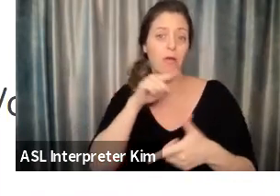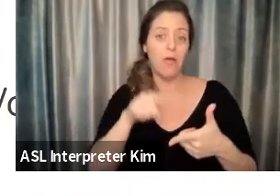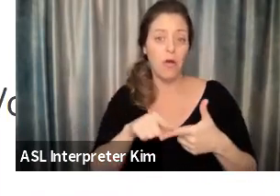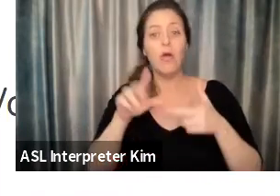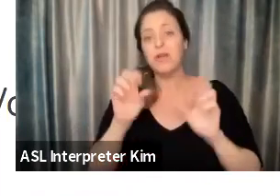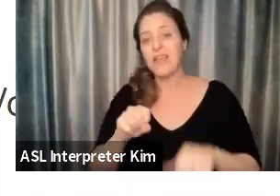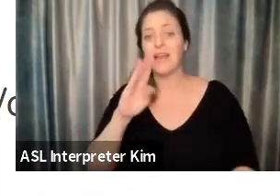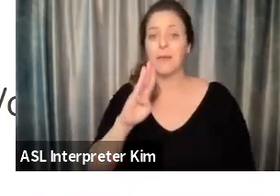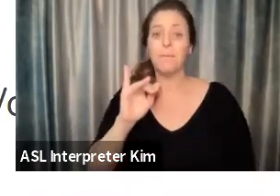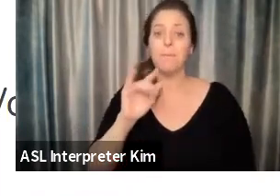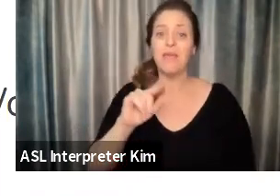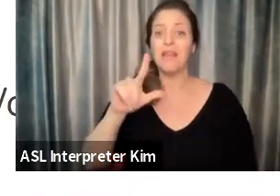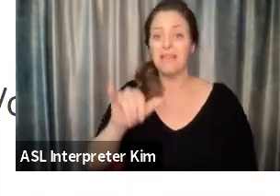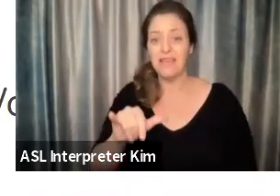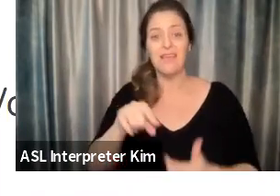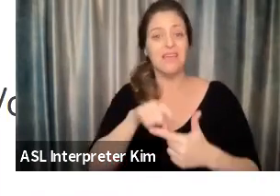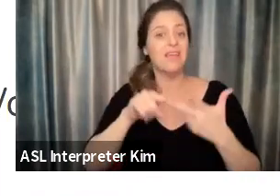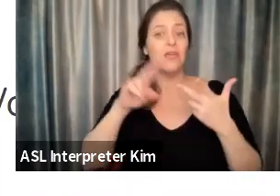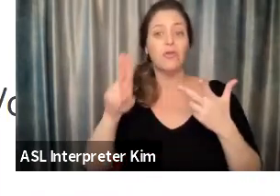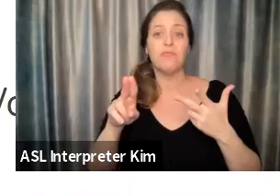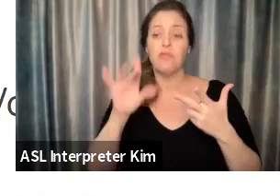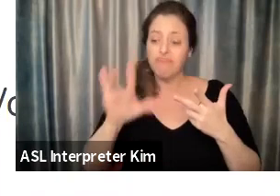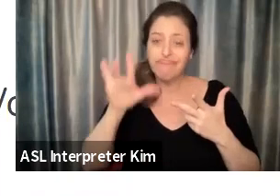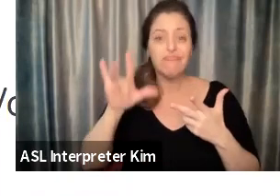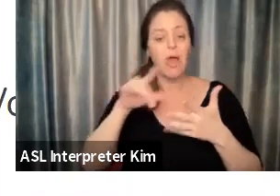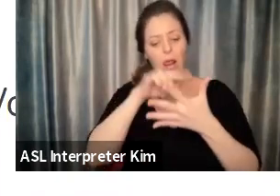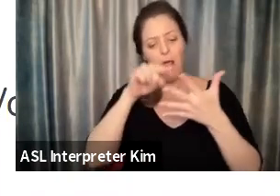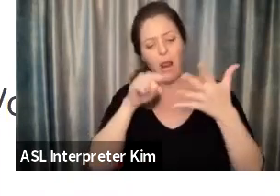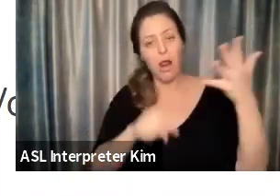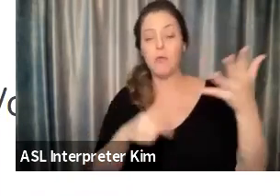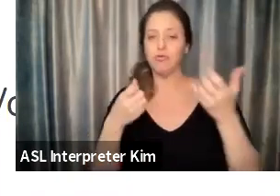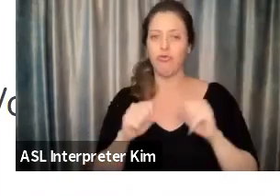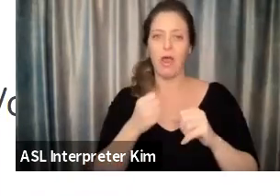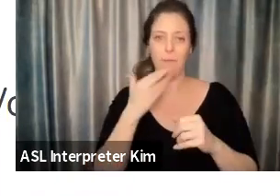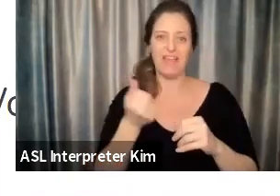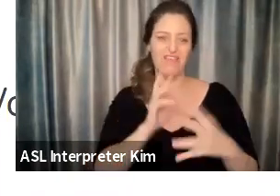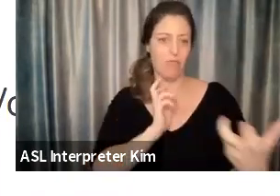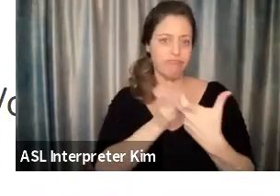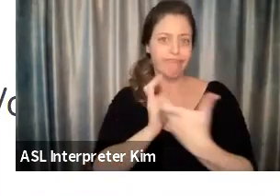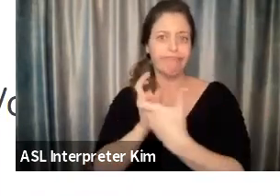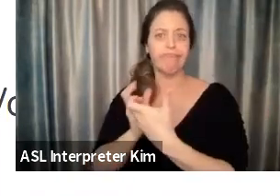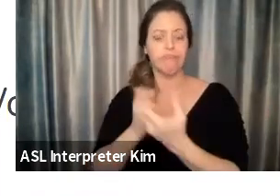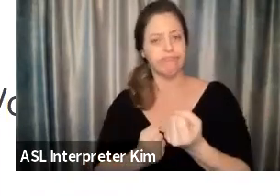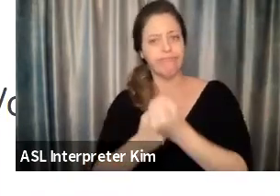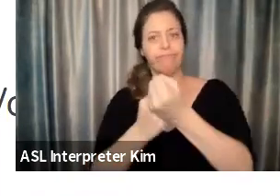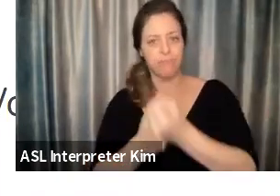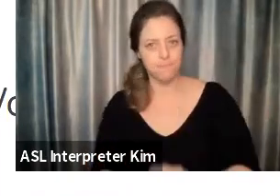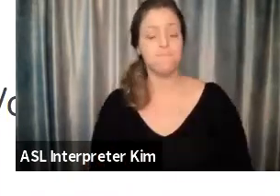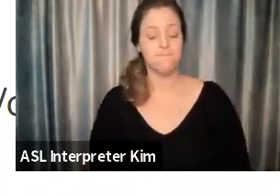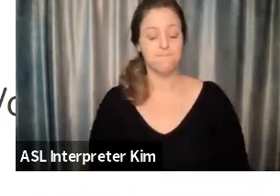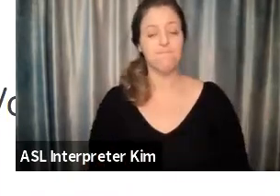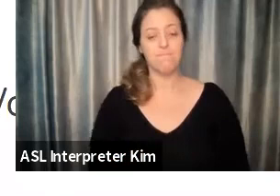bit.lys or URLs to help with logging into information. We're working our best to make sure that you're receiving that information as